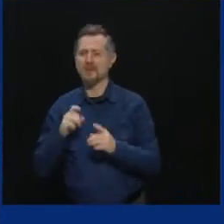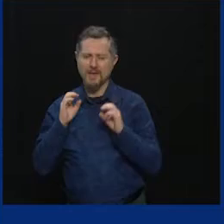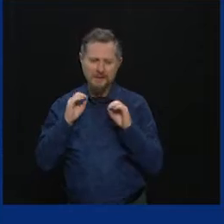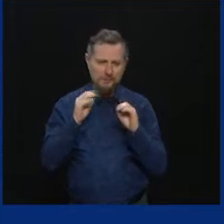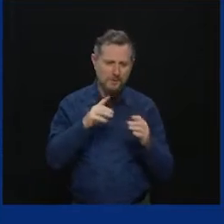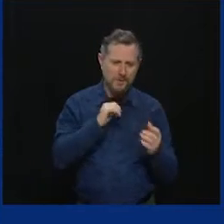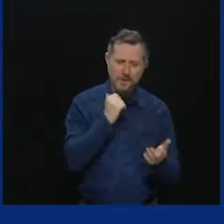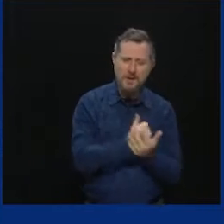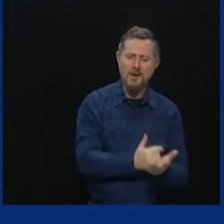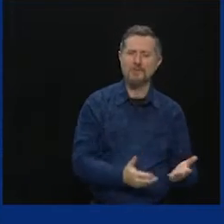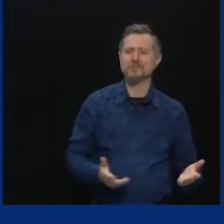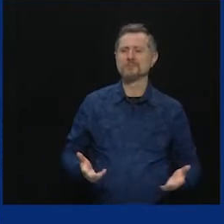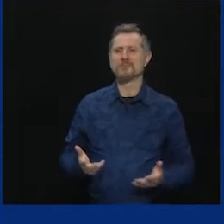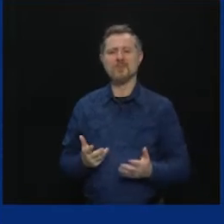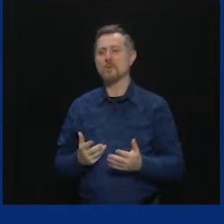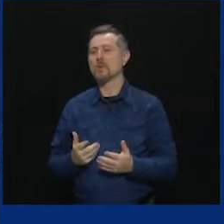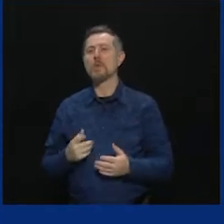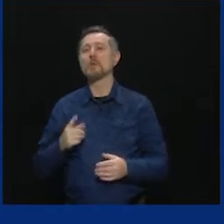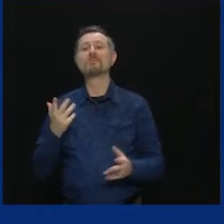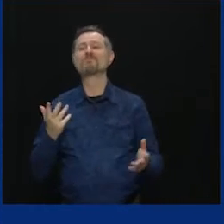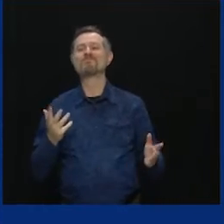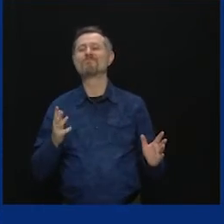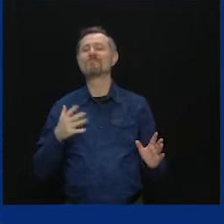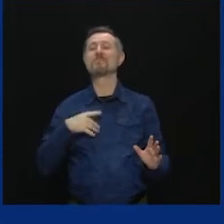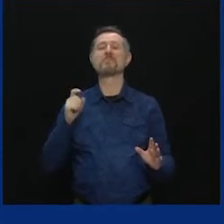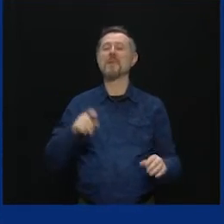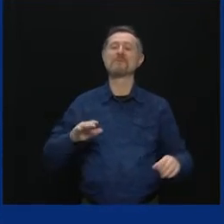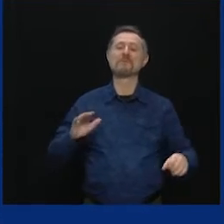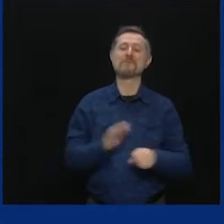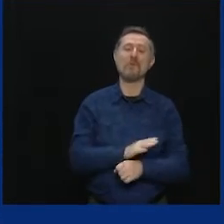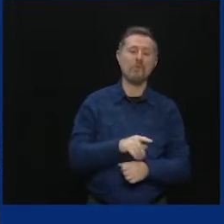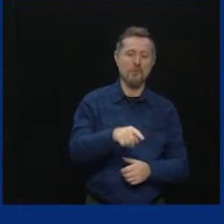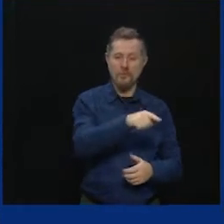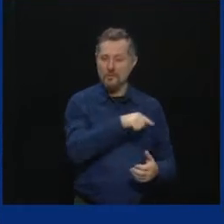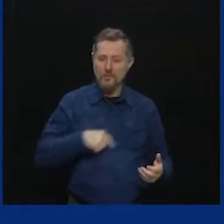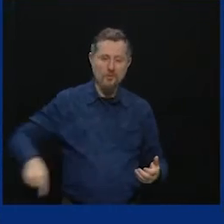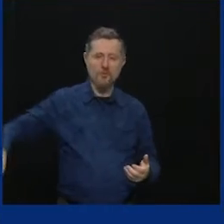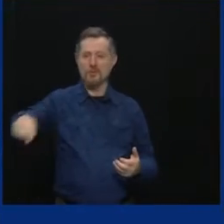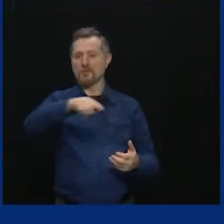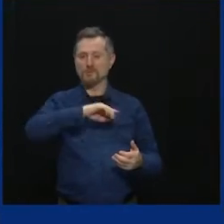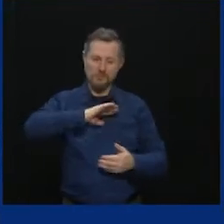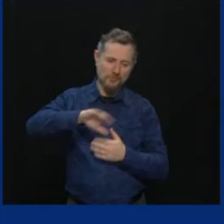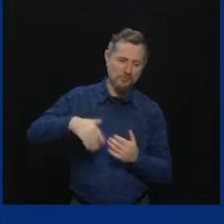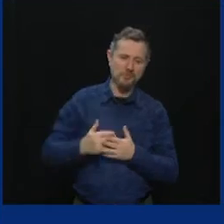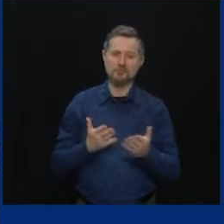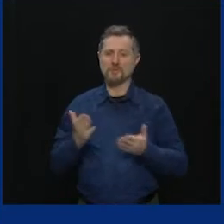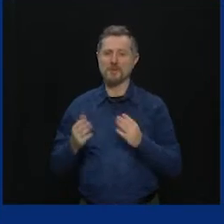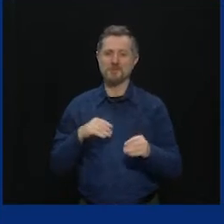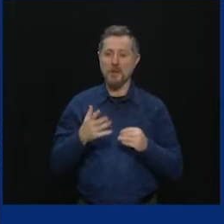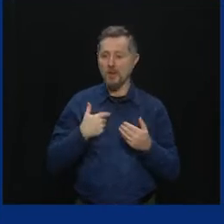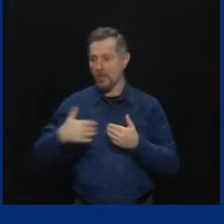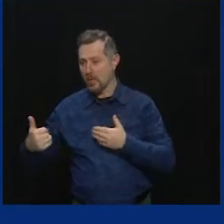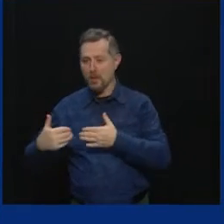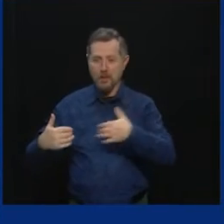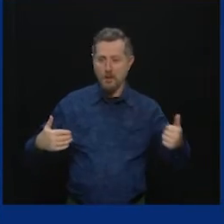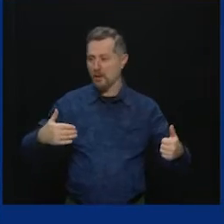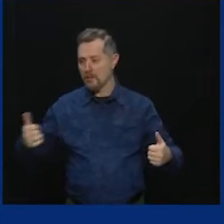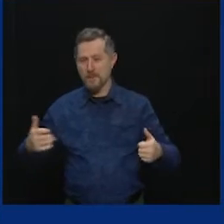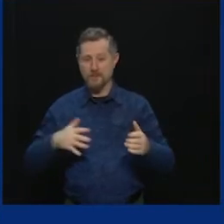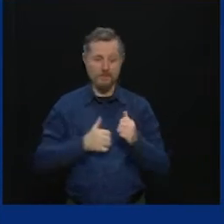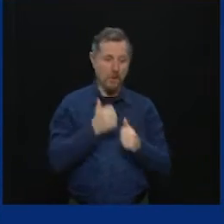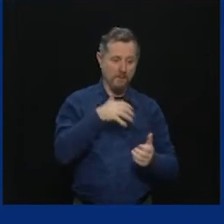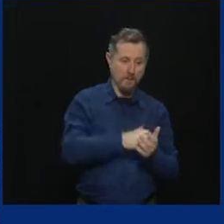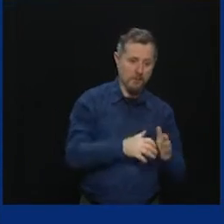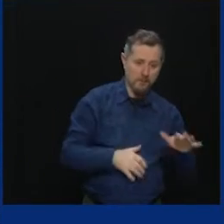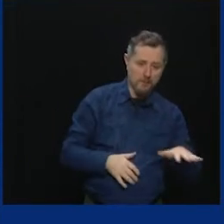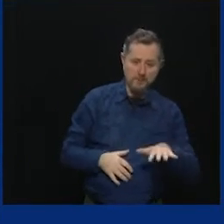answers. But if we don't provide the wraparound services, centering those who are most vulnerable in the middle,